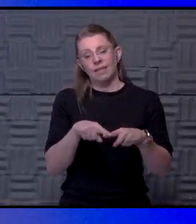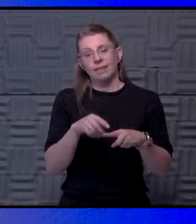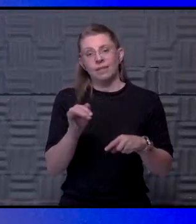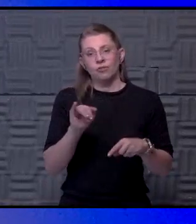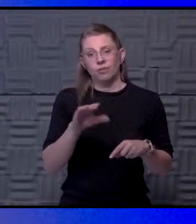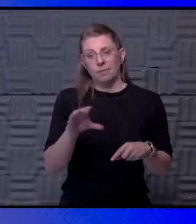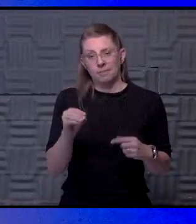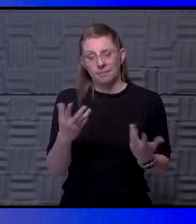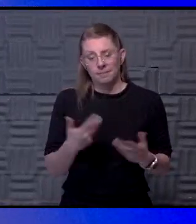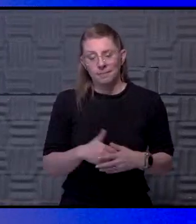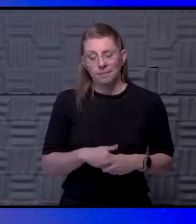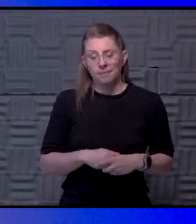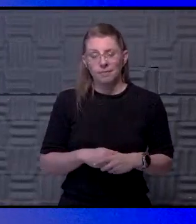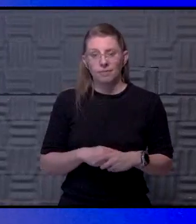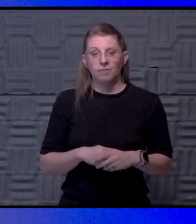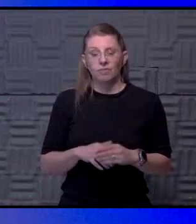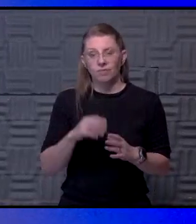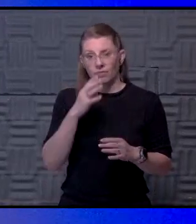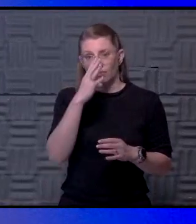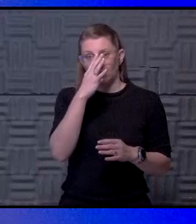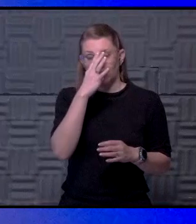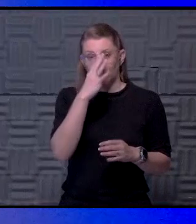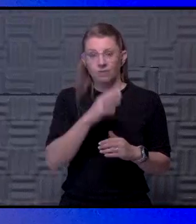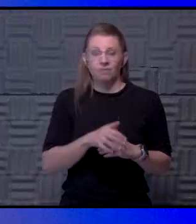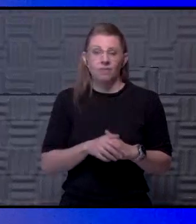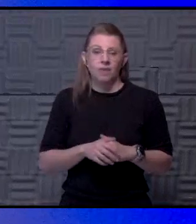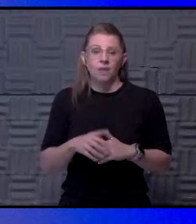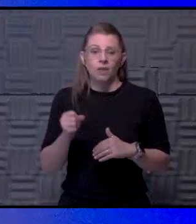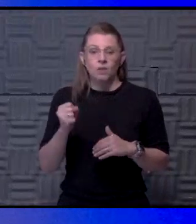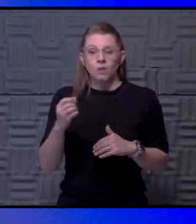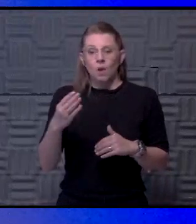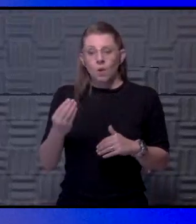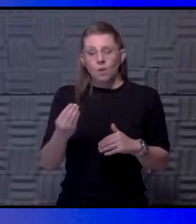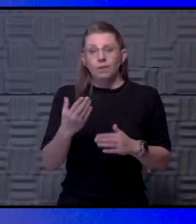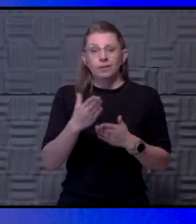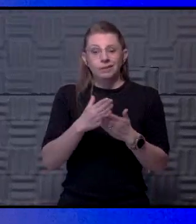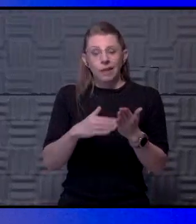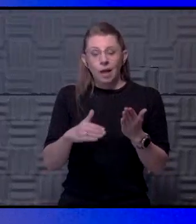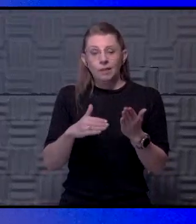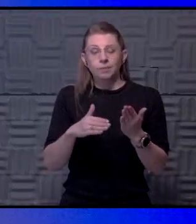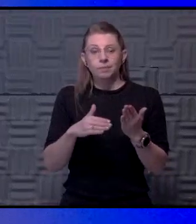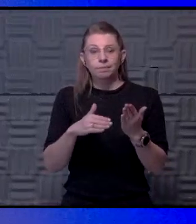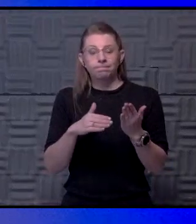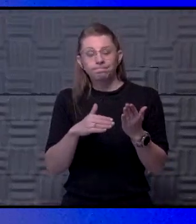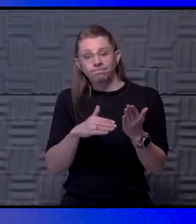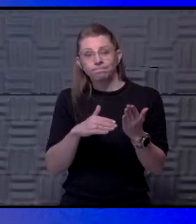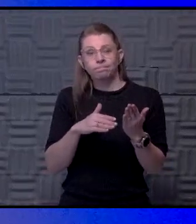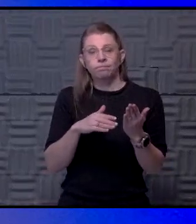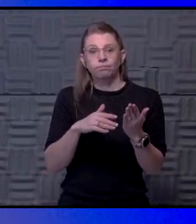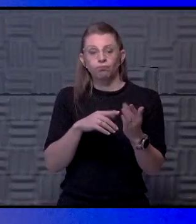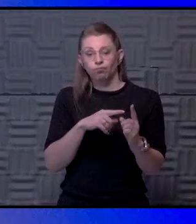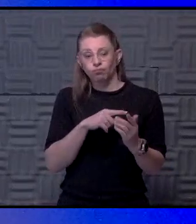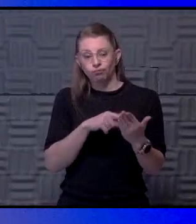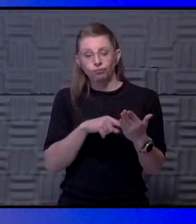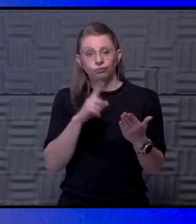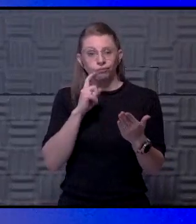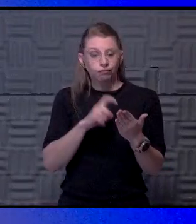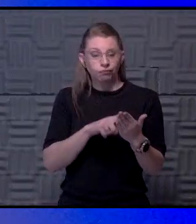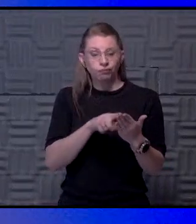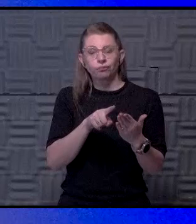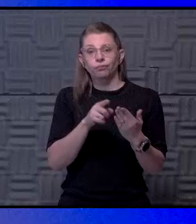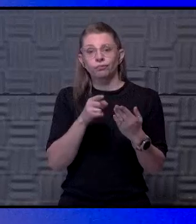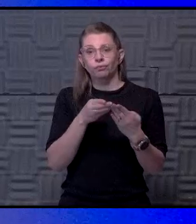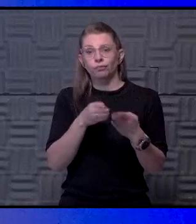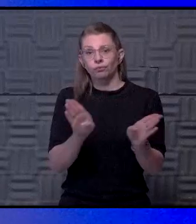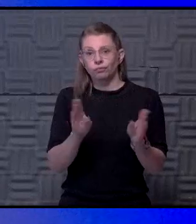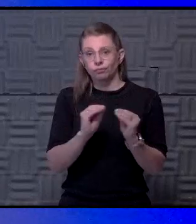insurance provider to insurance provider. So there are some indications which are more generally recognized and that